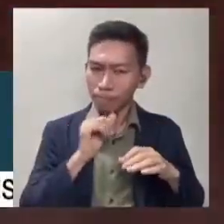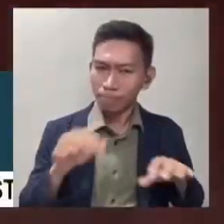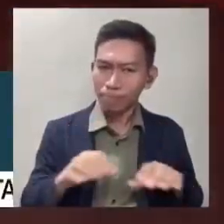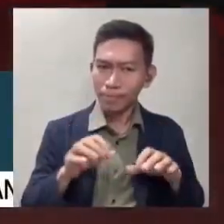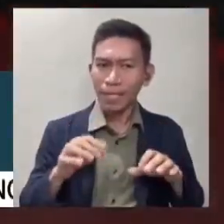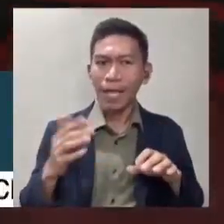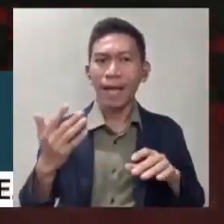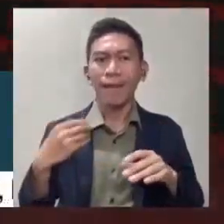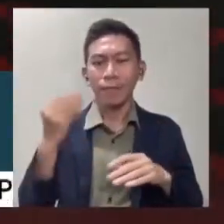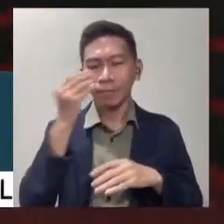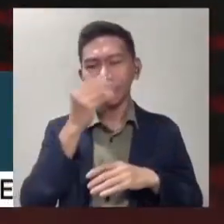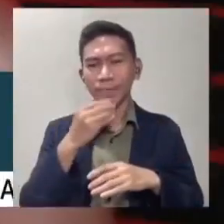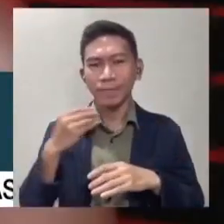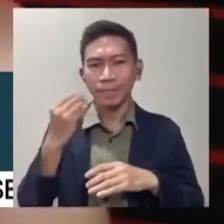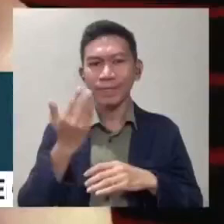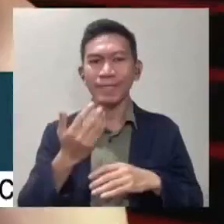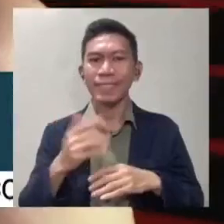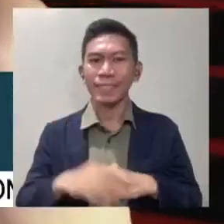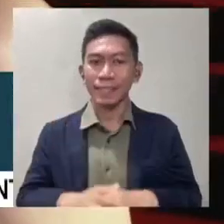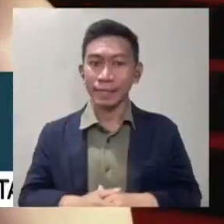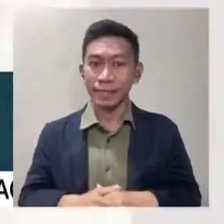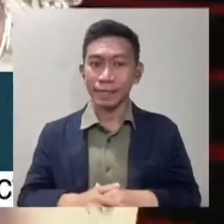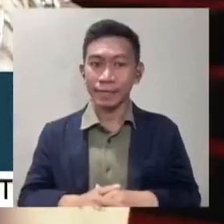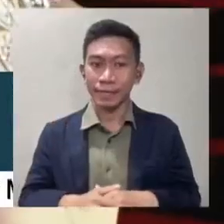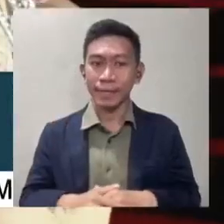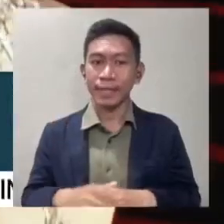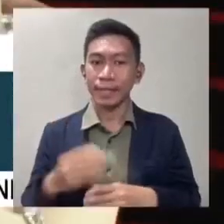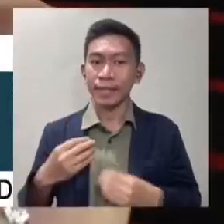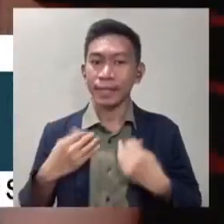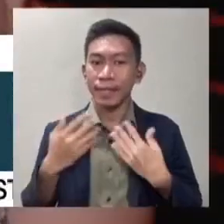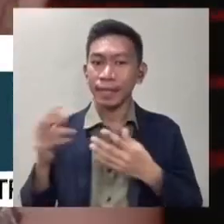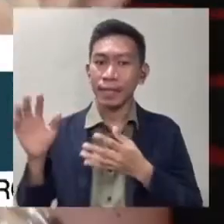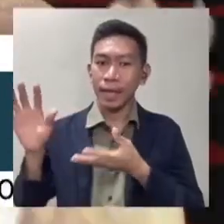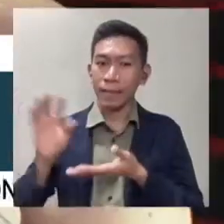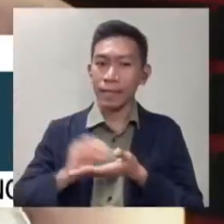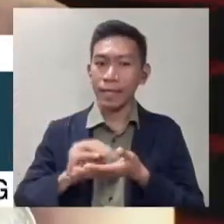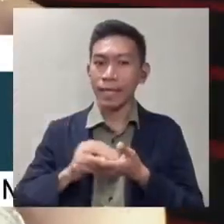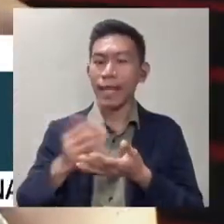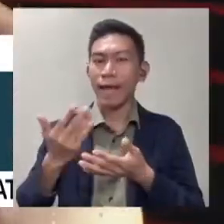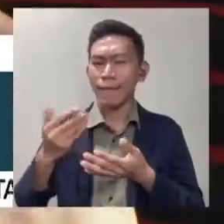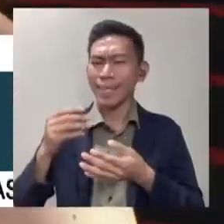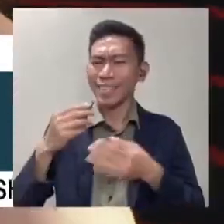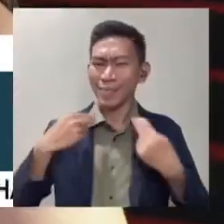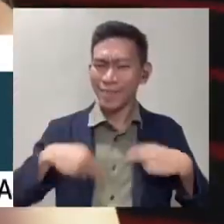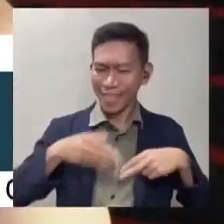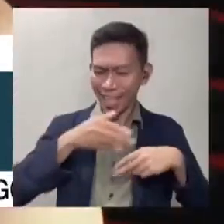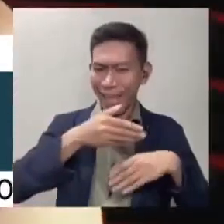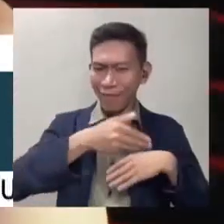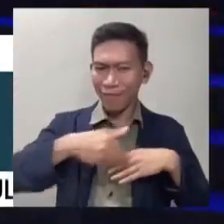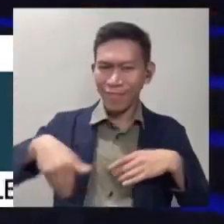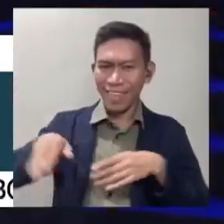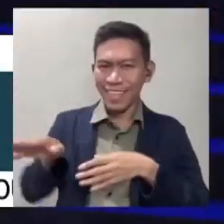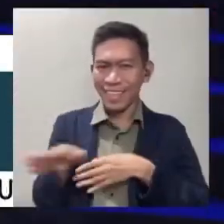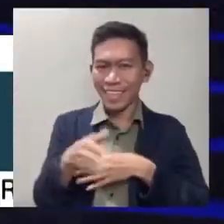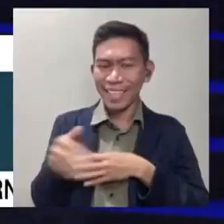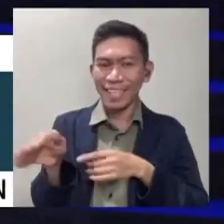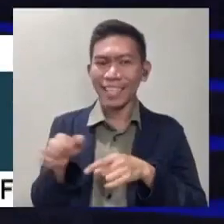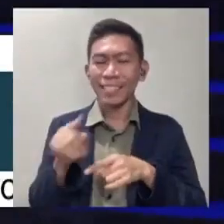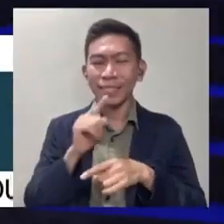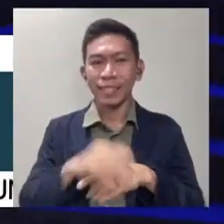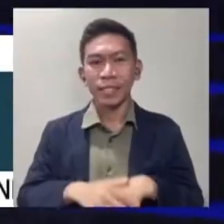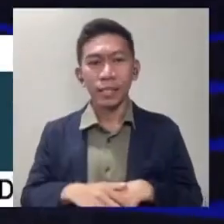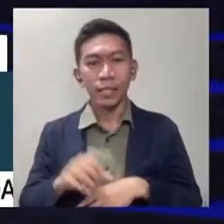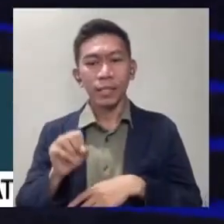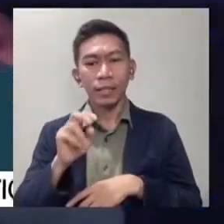My inspiration is the Sirena. Actually made my ears a few days ago out of resin. San Telmo. In